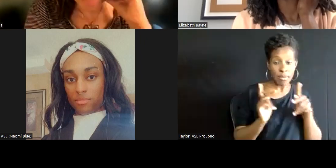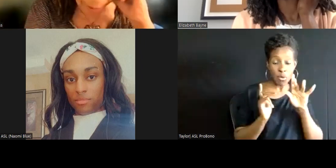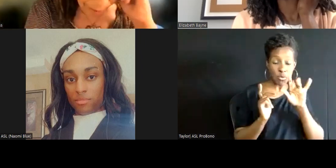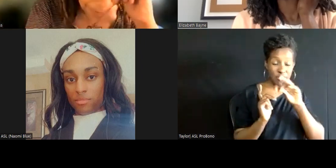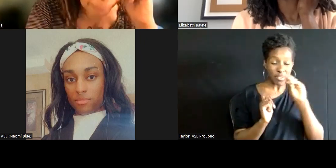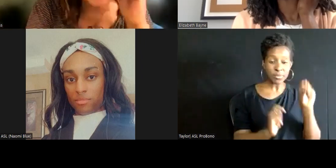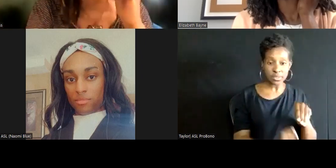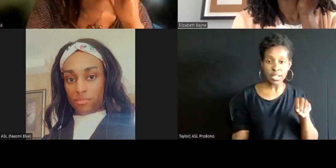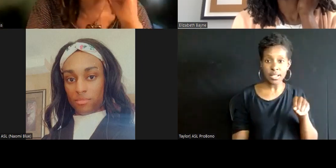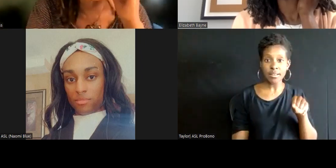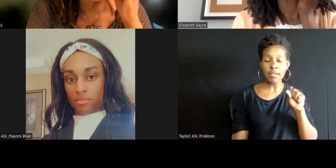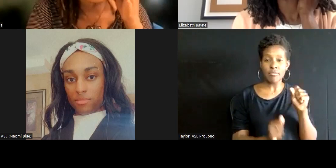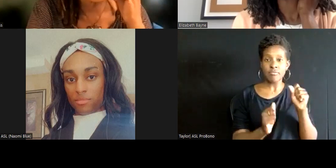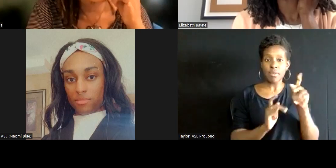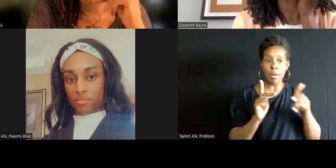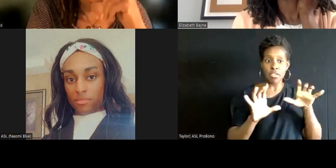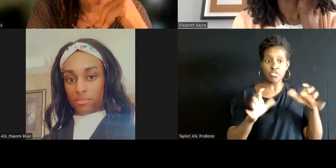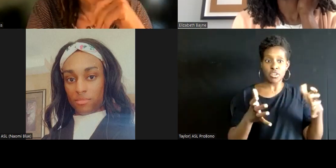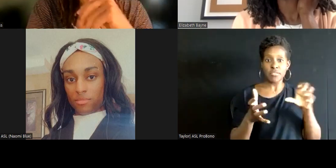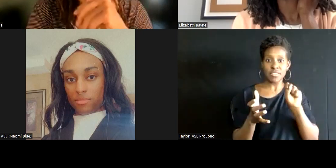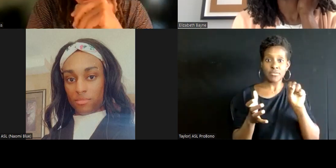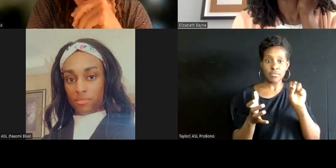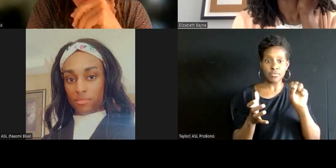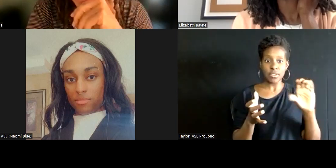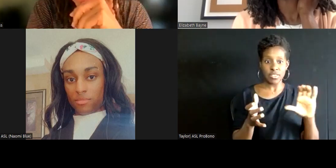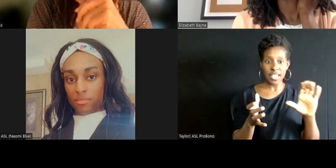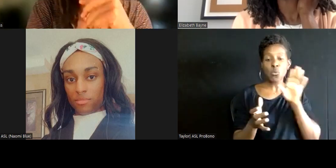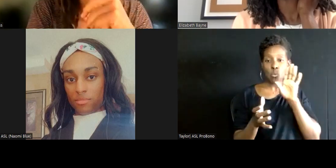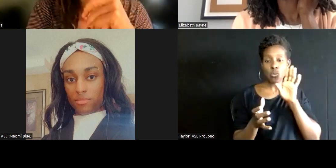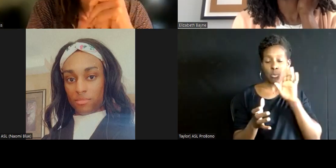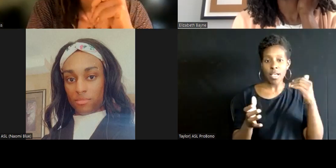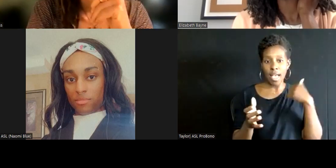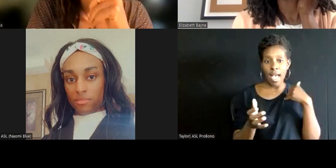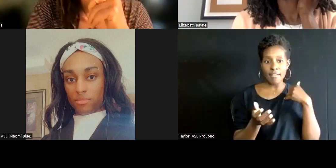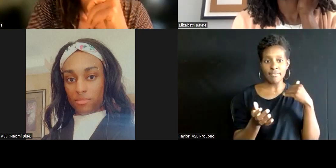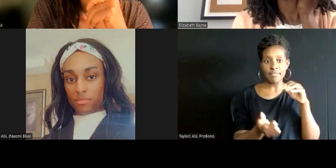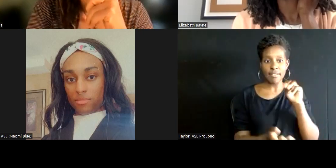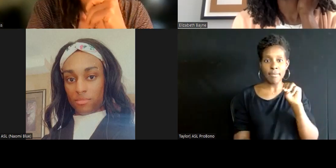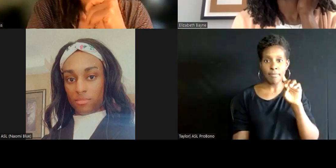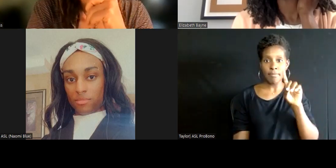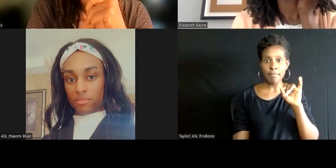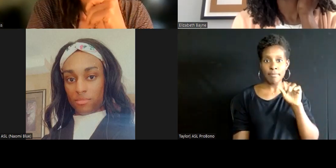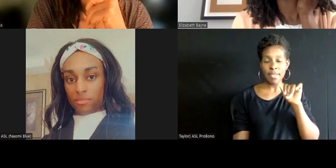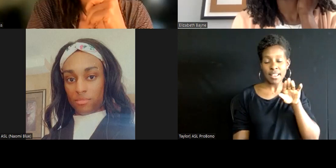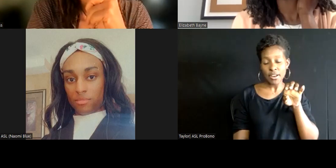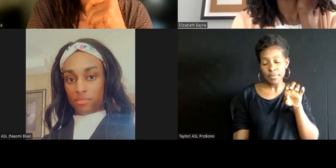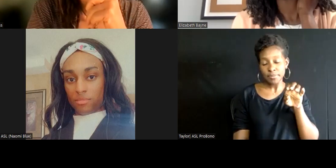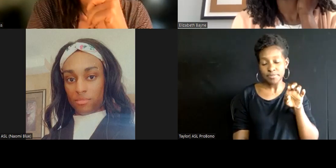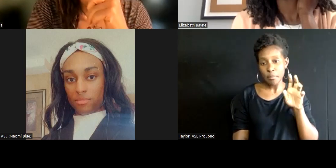25% of the population of South Carolina would be Medicaid eligible. So. Well, that's